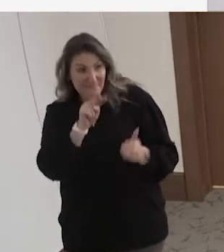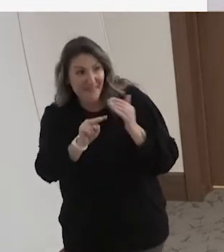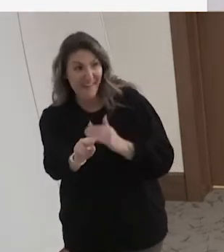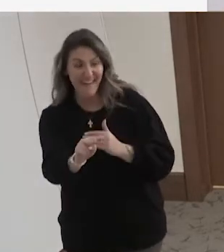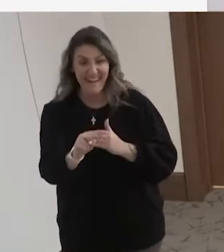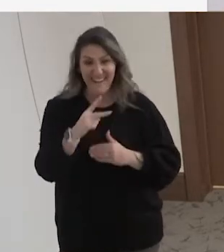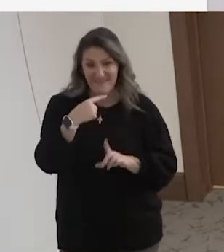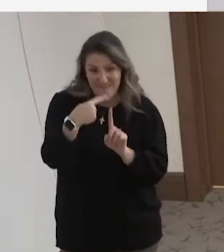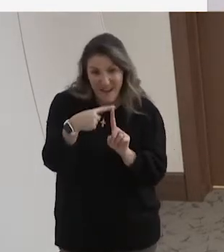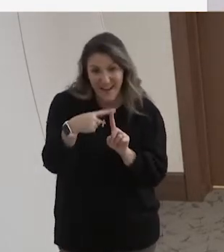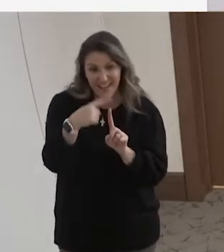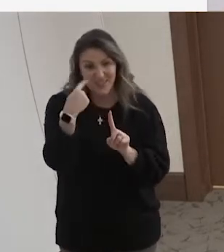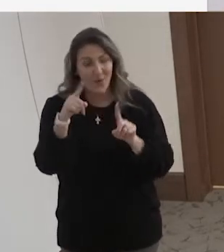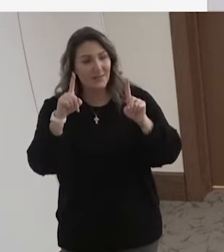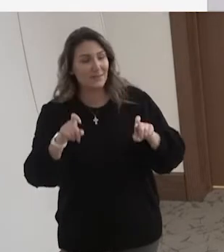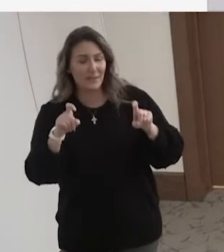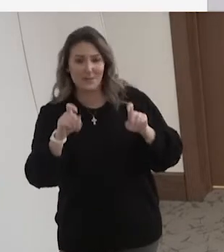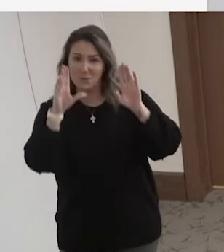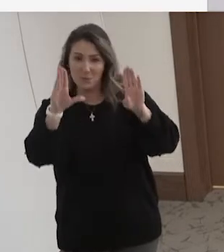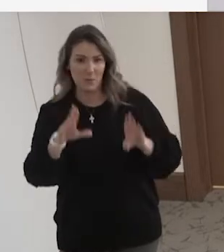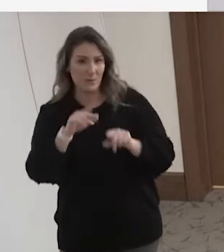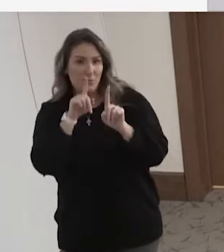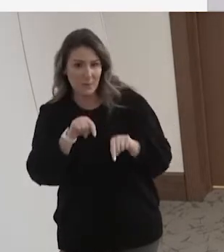So we've had some great responses.